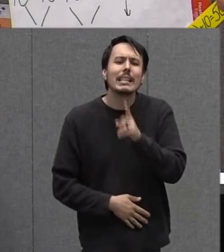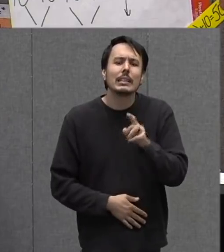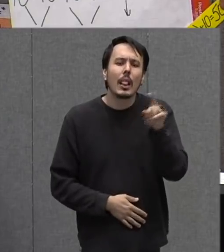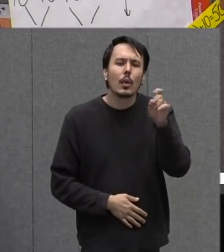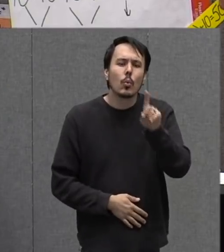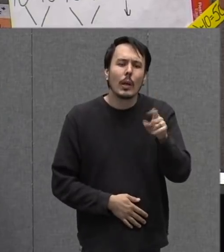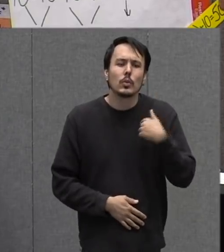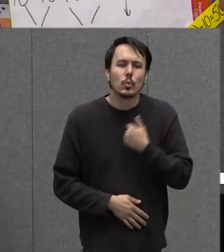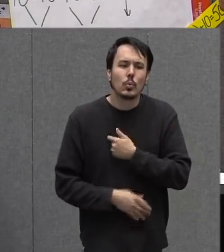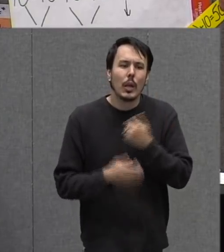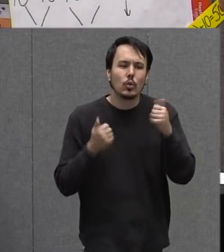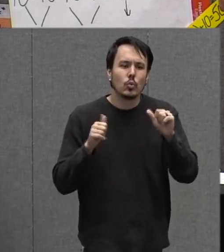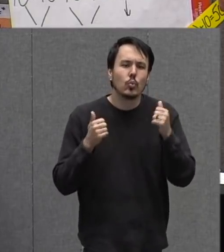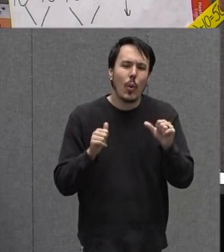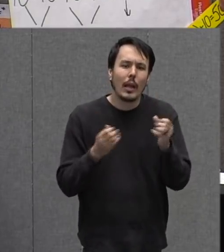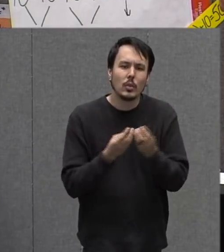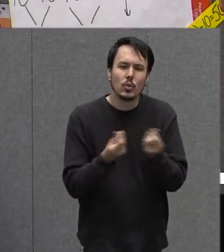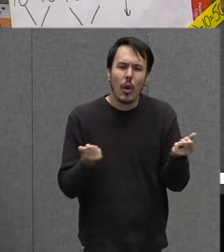trying to solve?